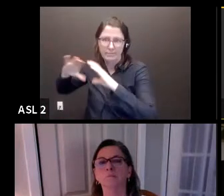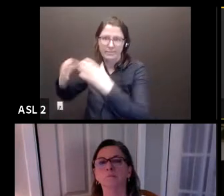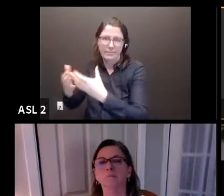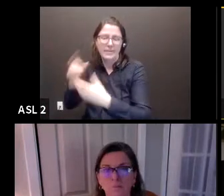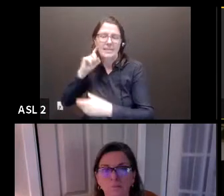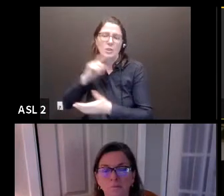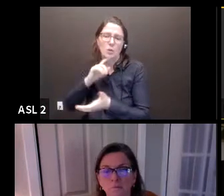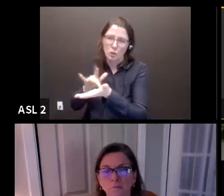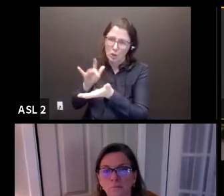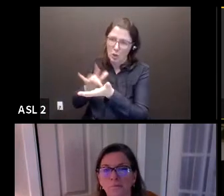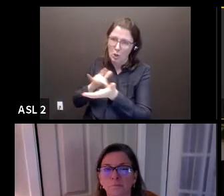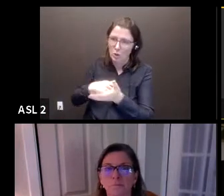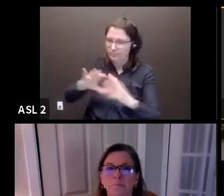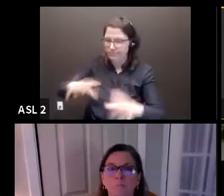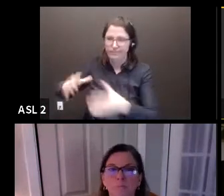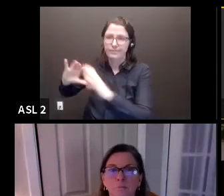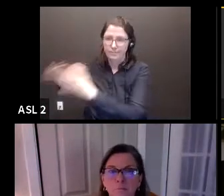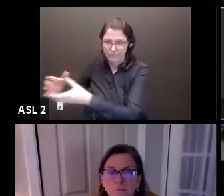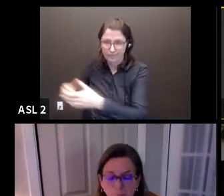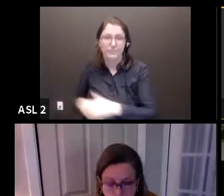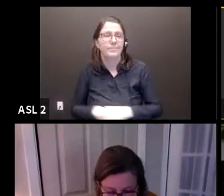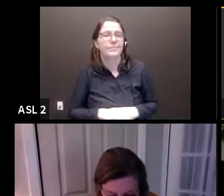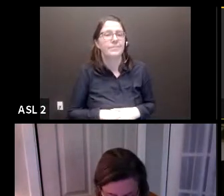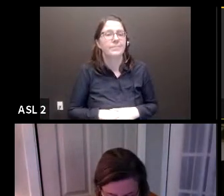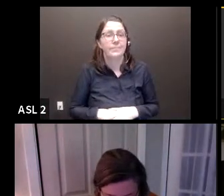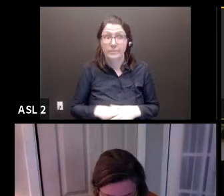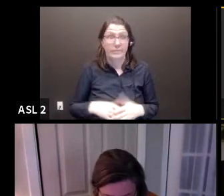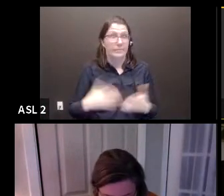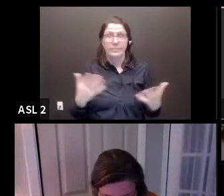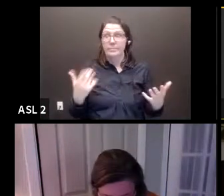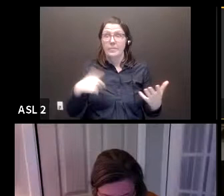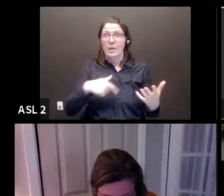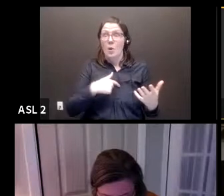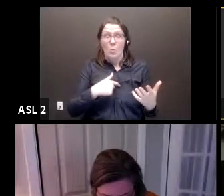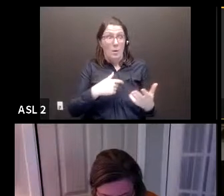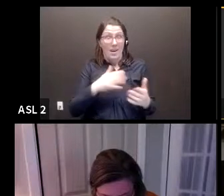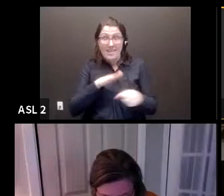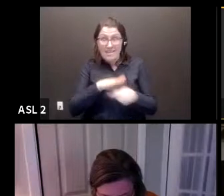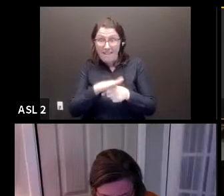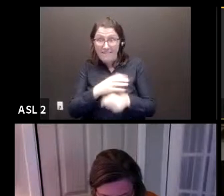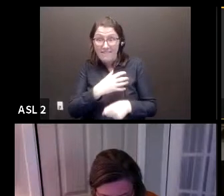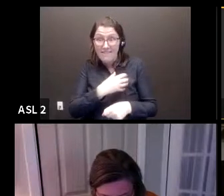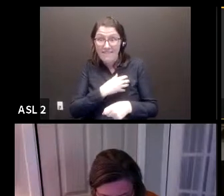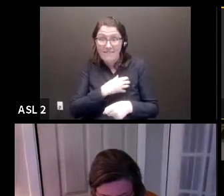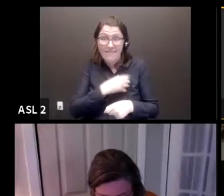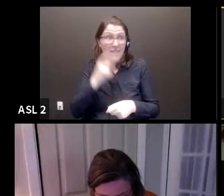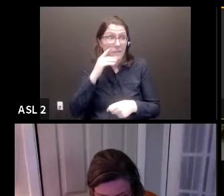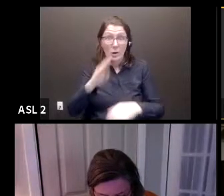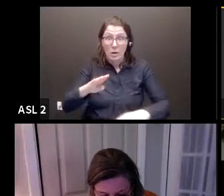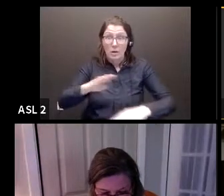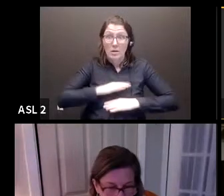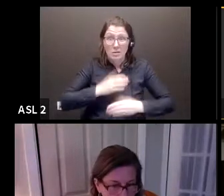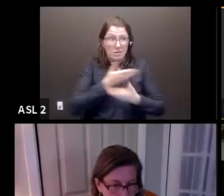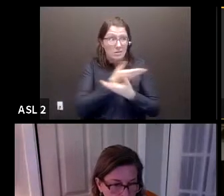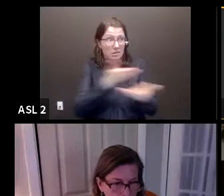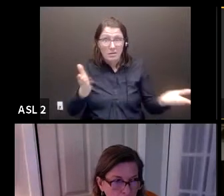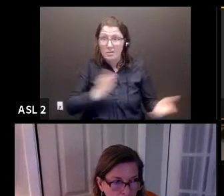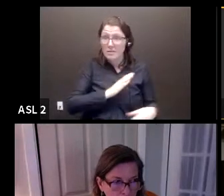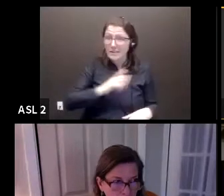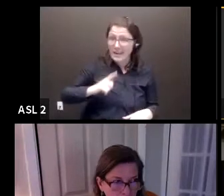60 staffed unit that simply cannot keep up with the demand for all the counselors and all the ward constituents across the